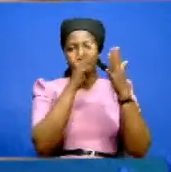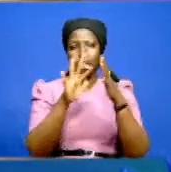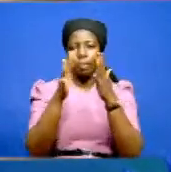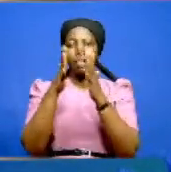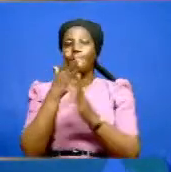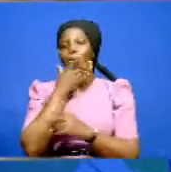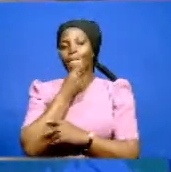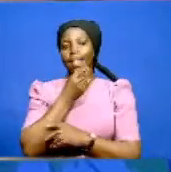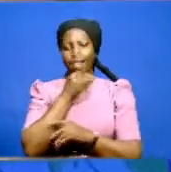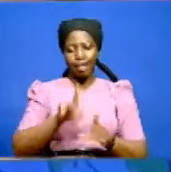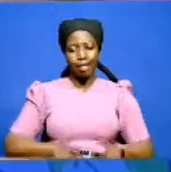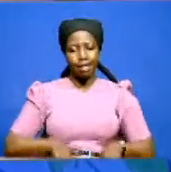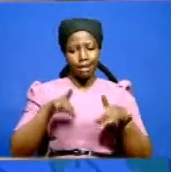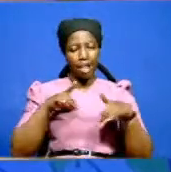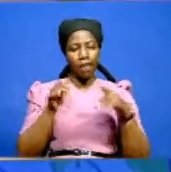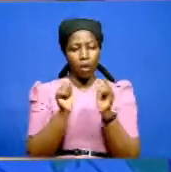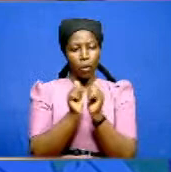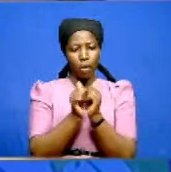us.